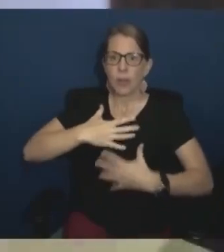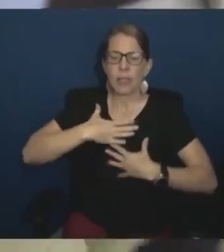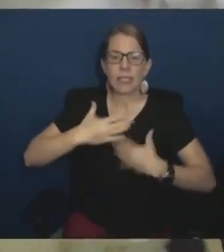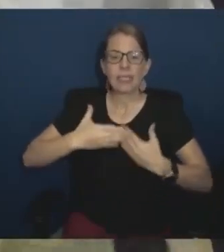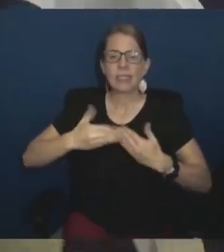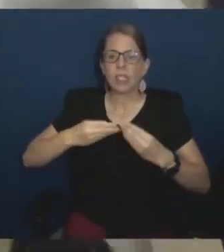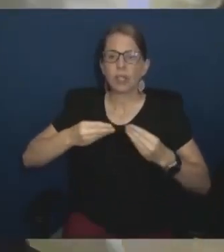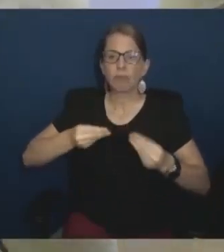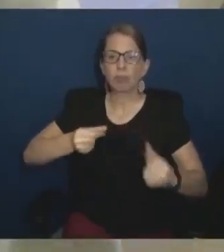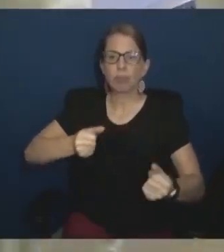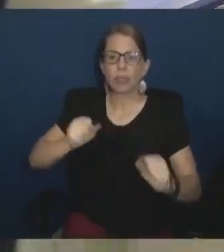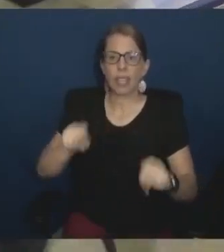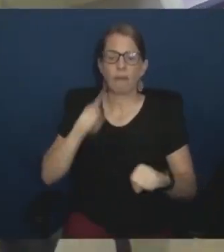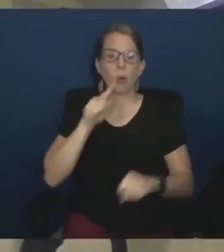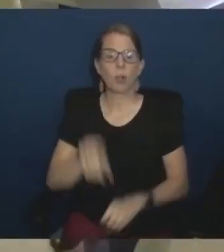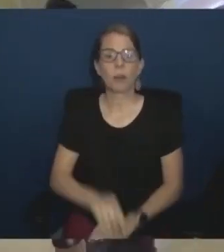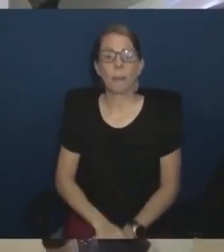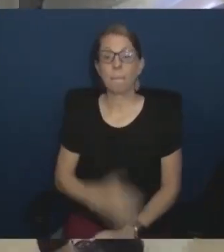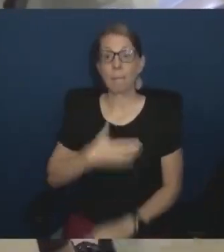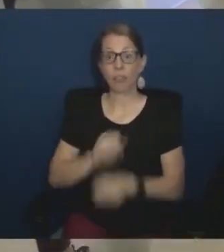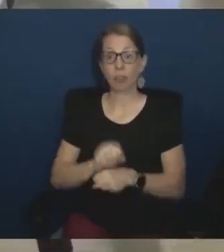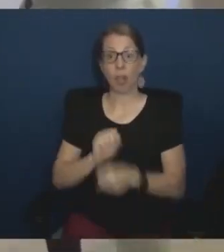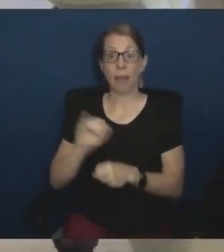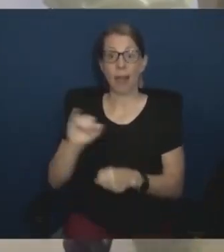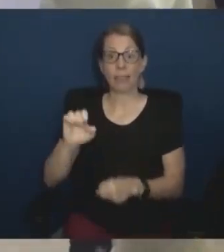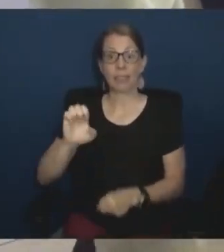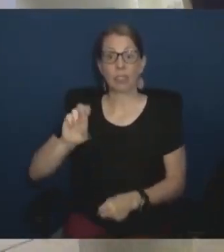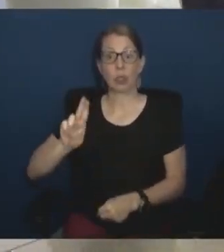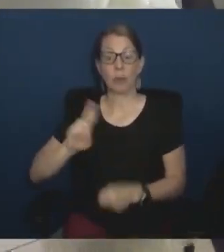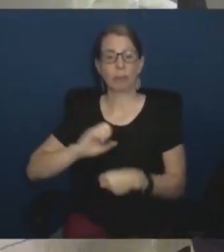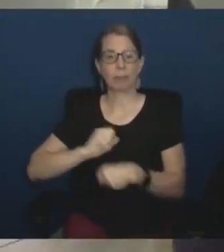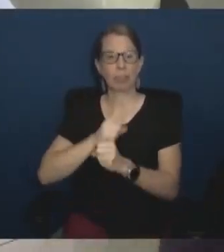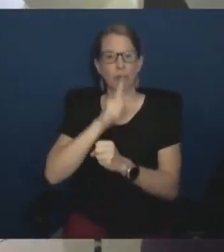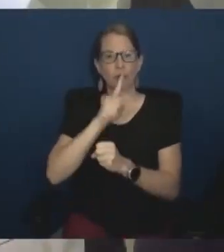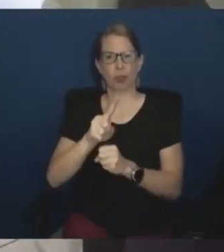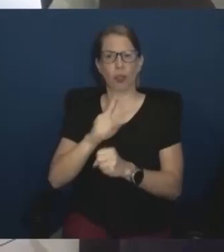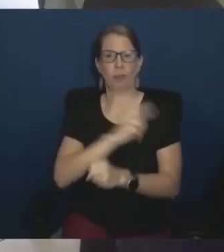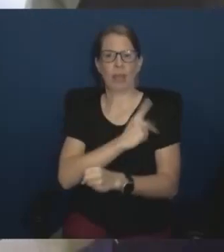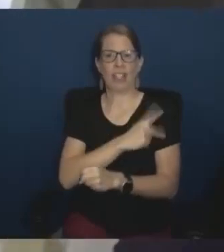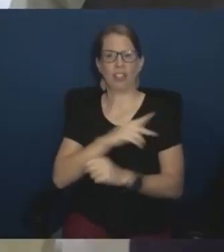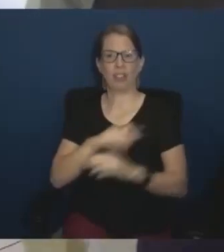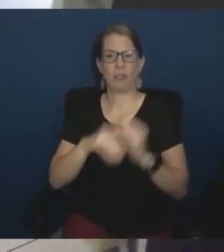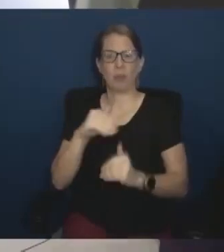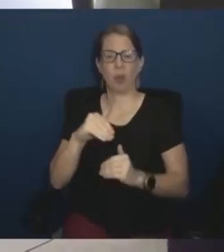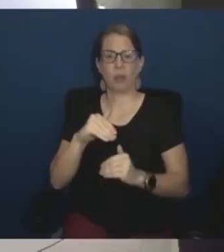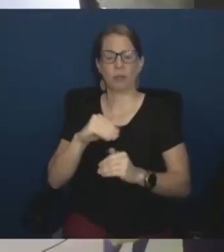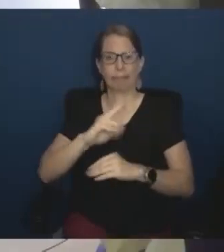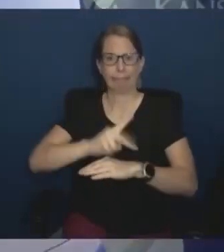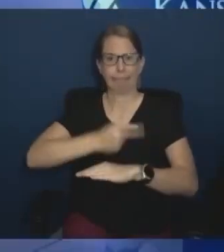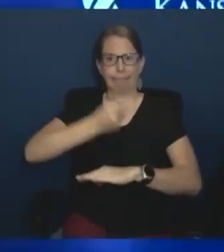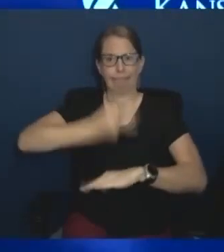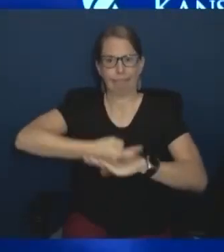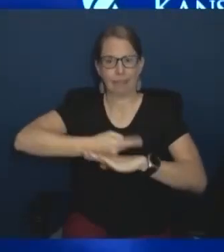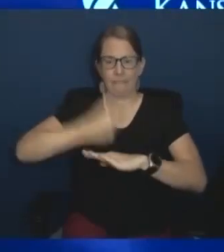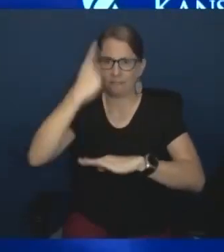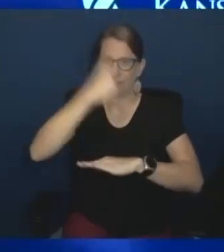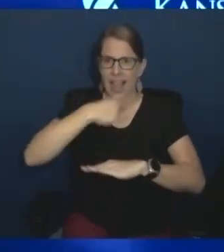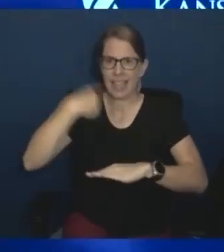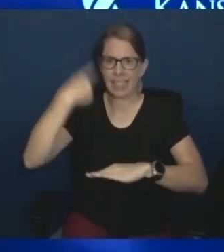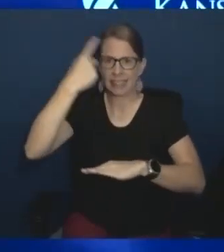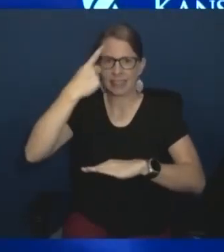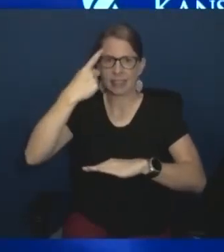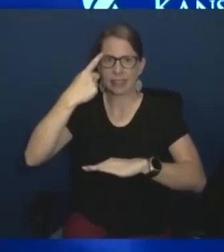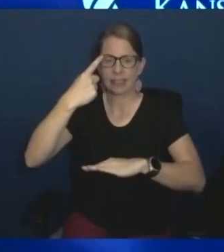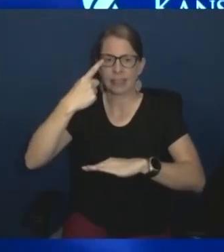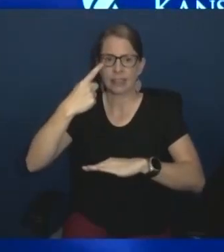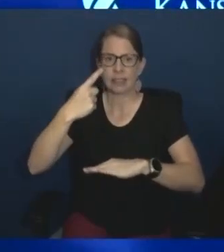ICU is making sure that these patients are comfortable laying on their face. We got to put pads, and we tape their ET